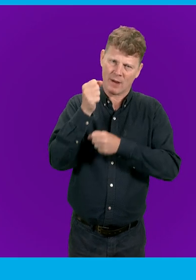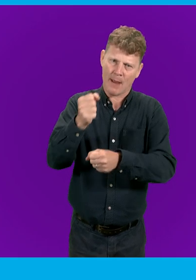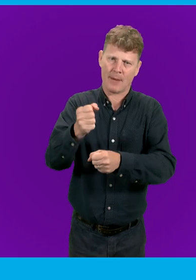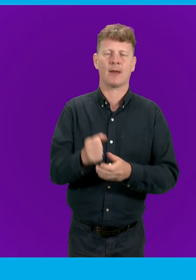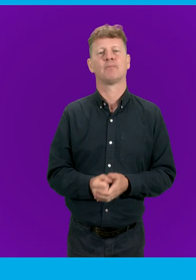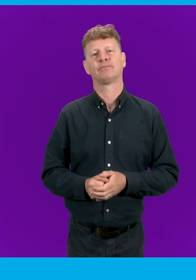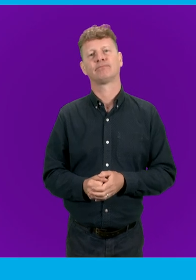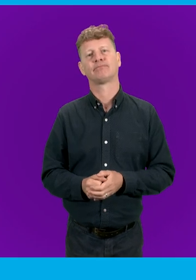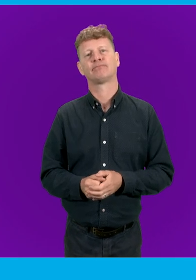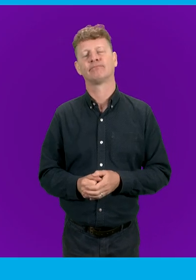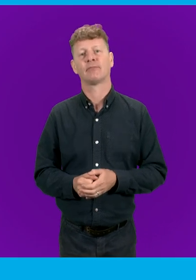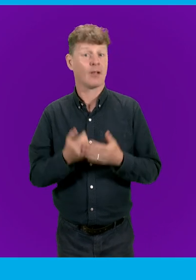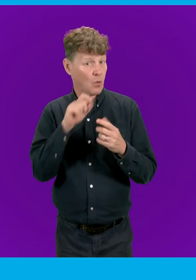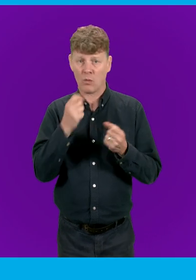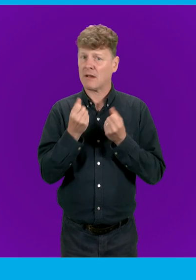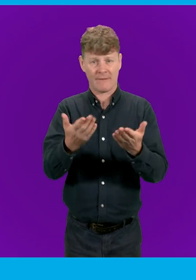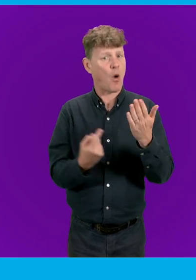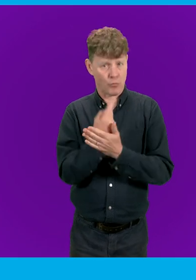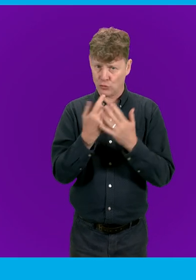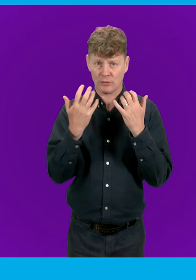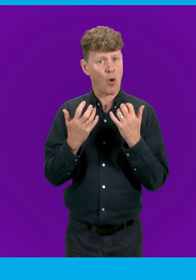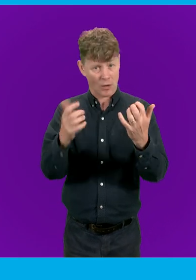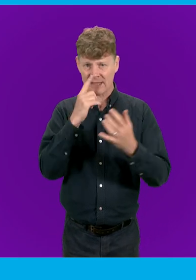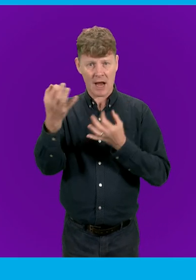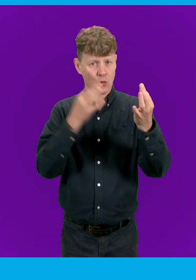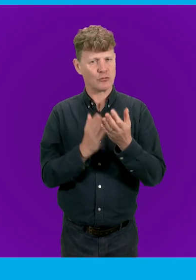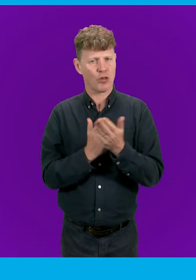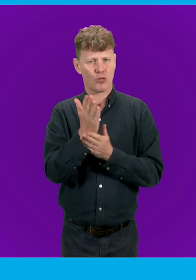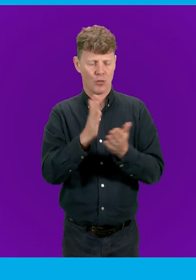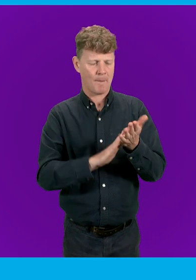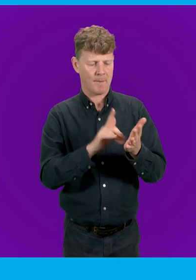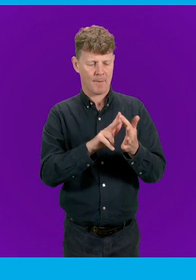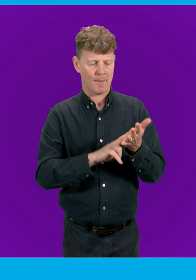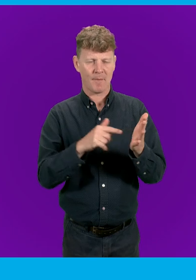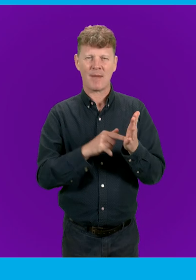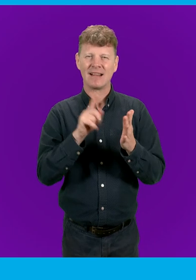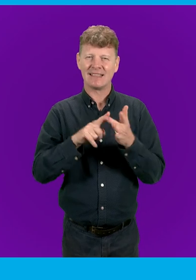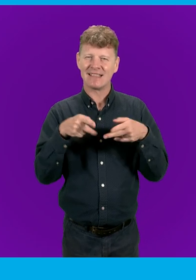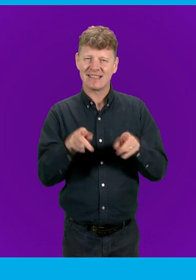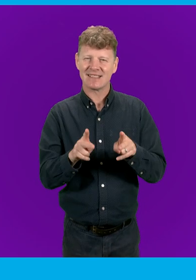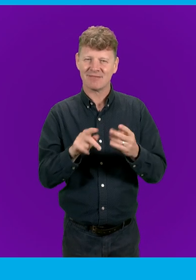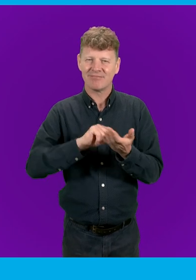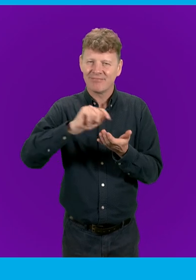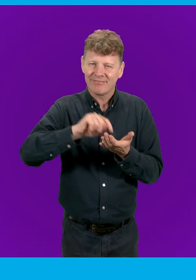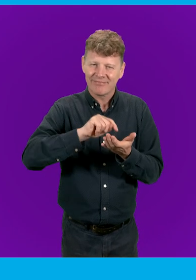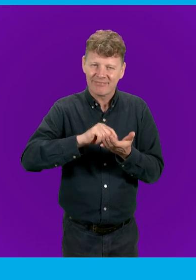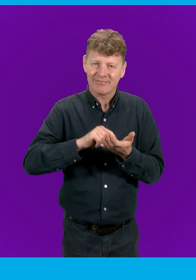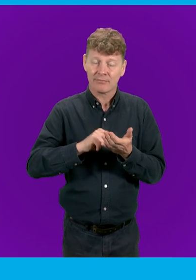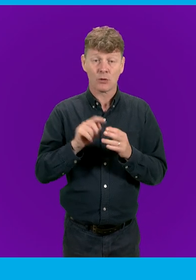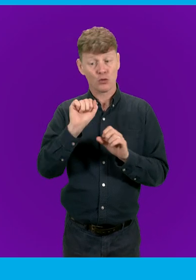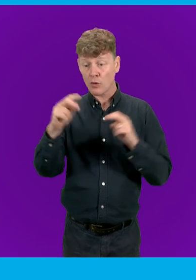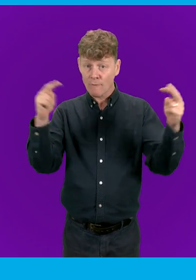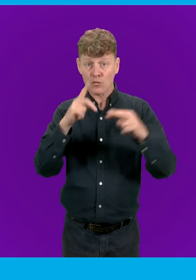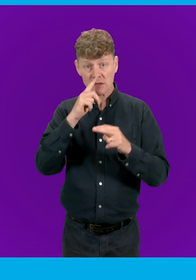will be an opportunity to ask questions from the audience via Menti, and views can be put to the panellists for answering